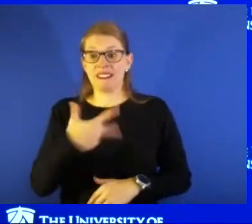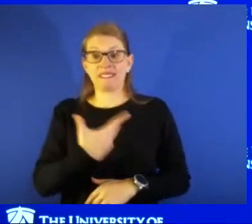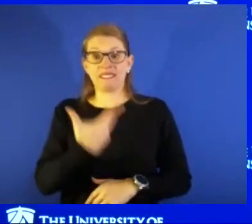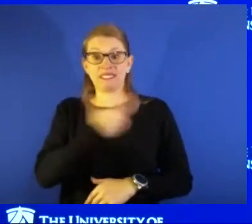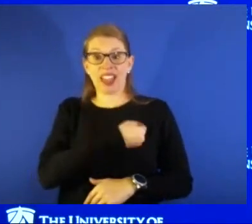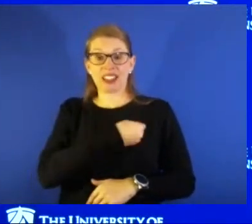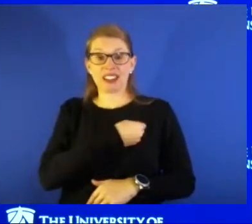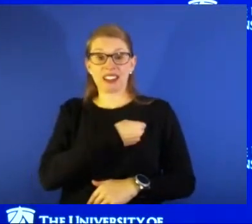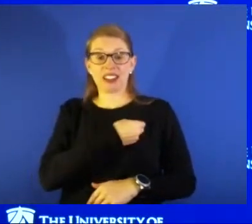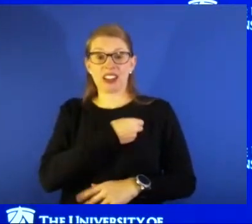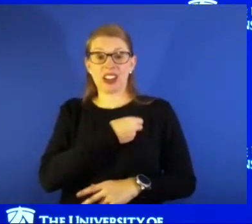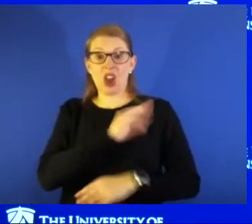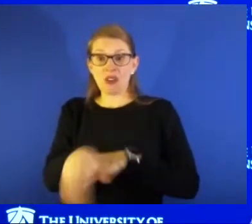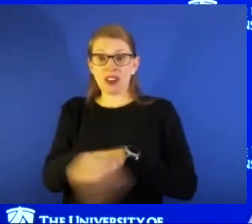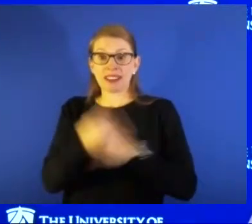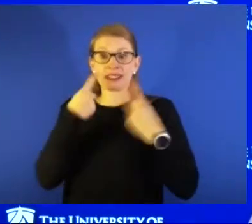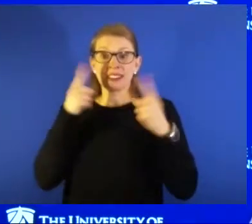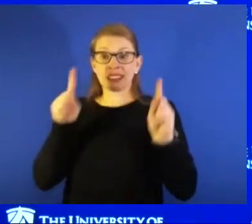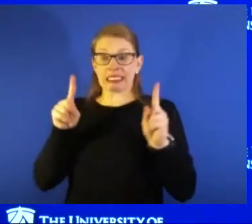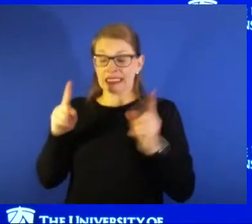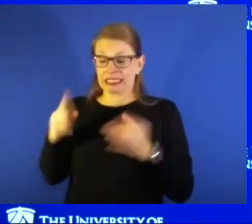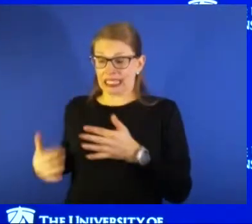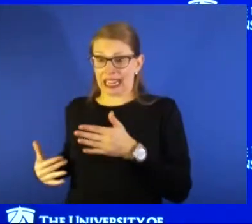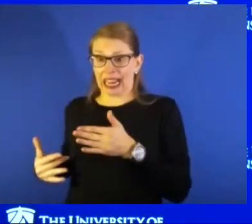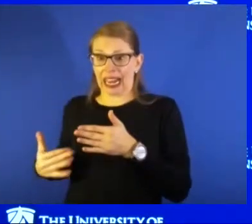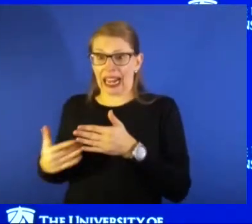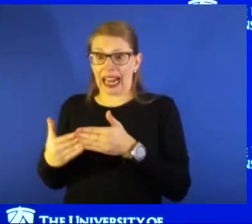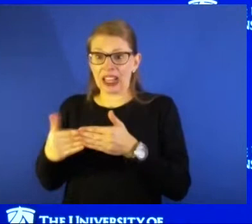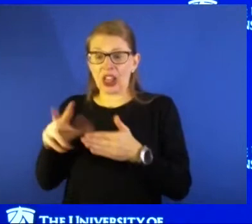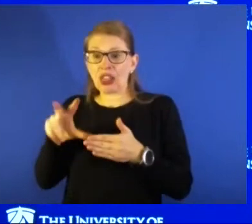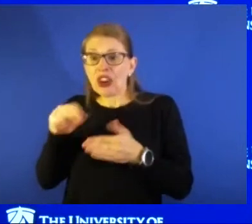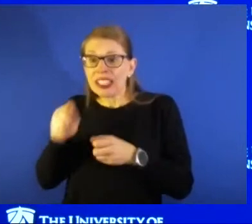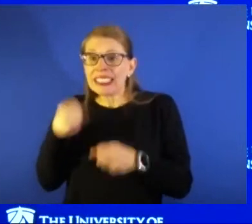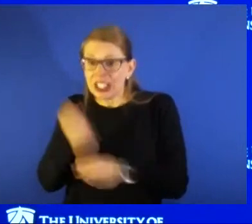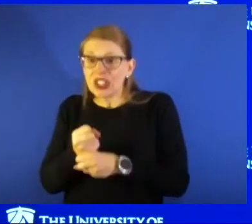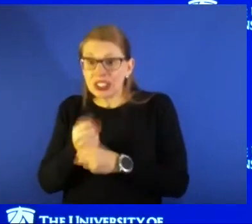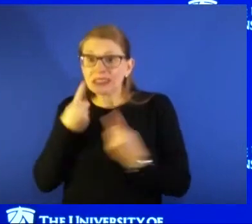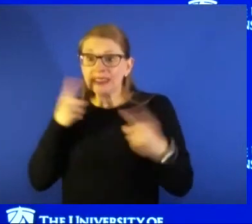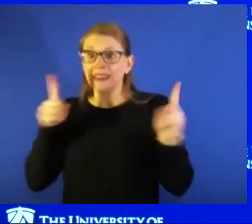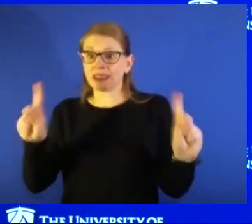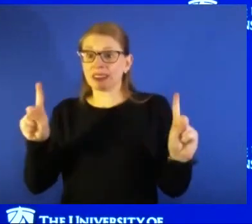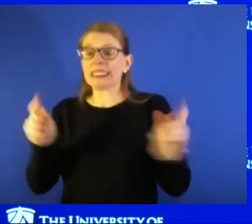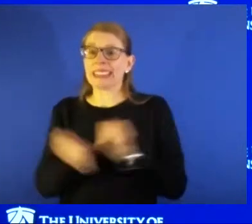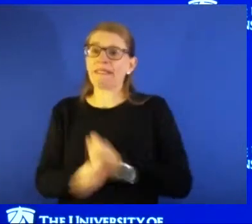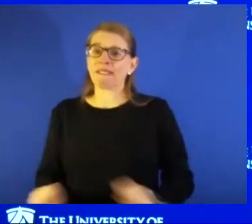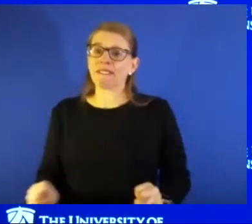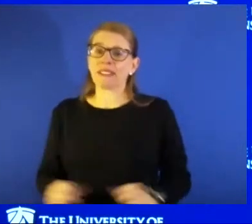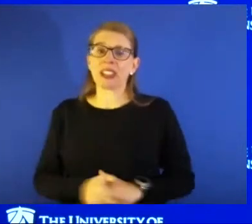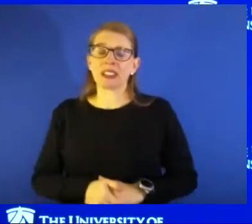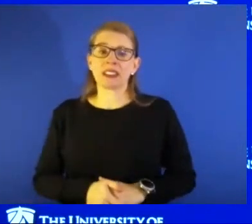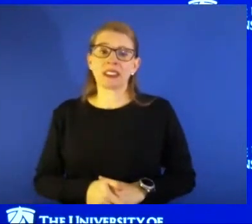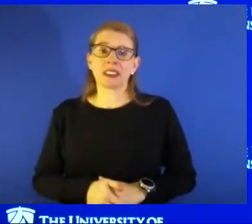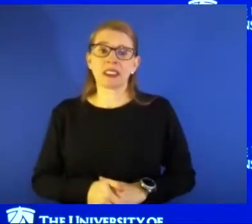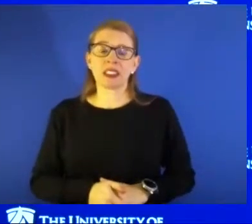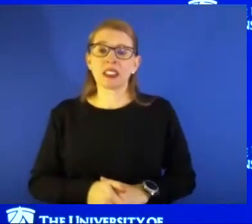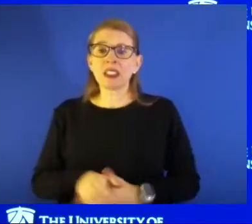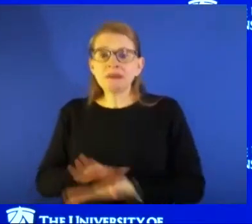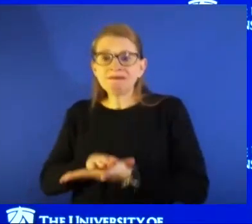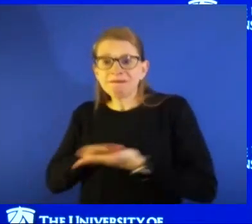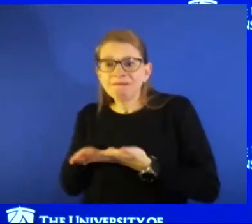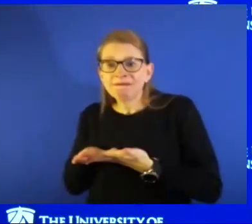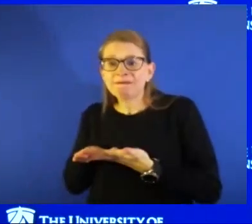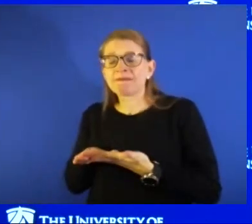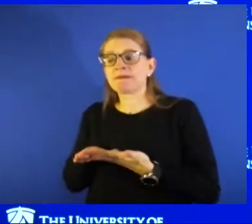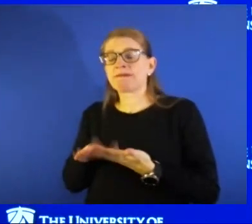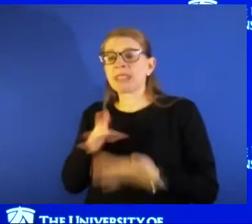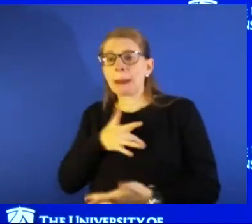success that took 30 years to get to. They're safe. Show some courtesy. Be compassionate